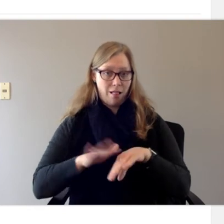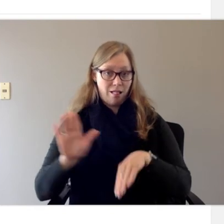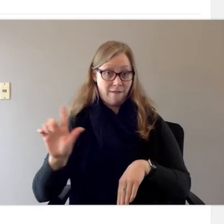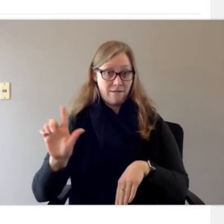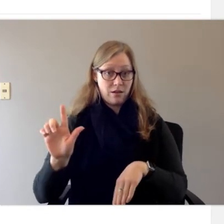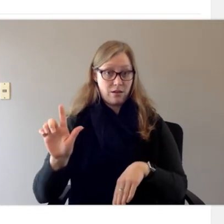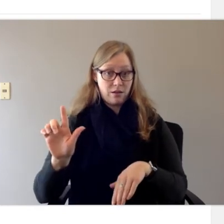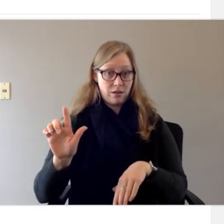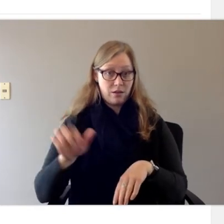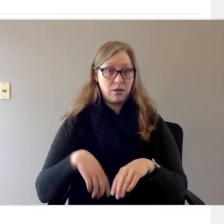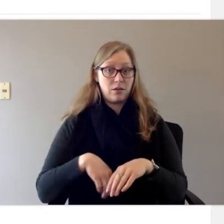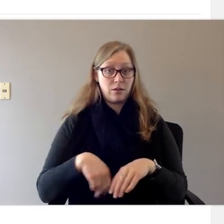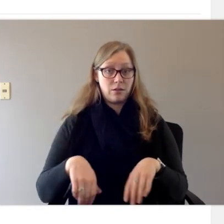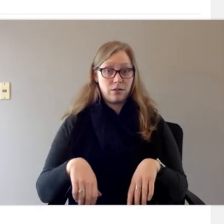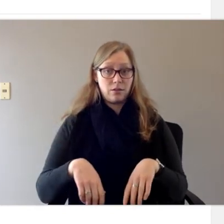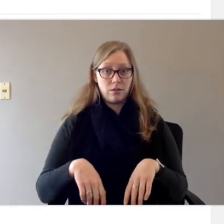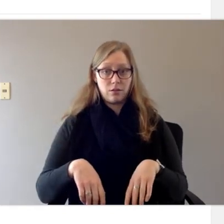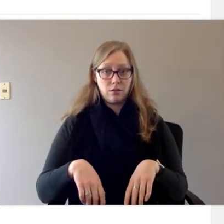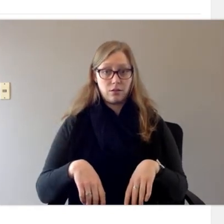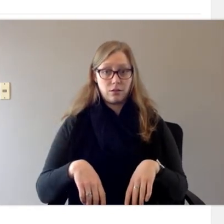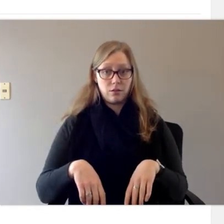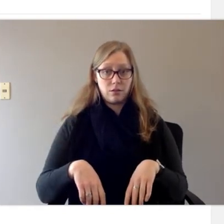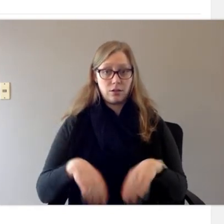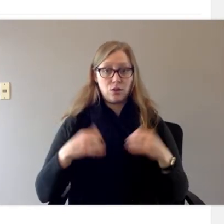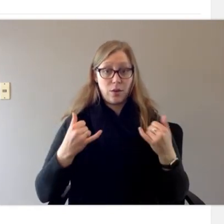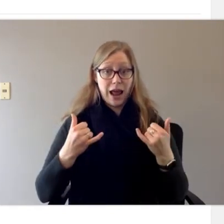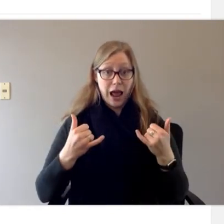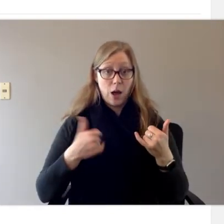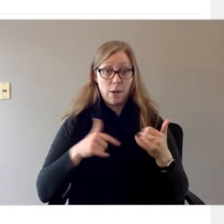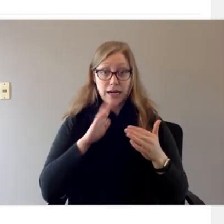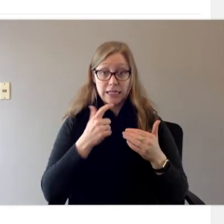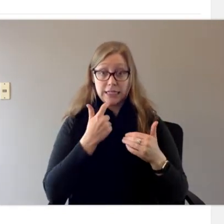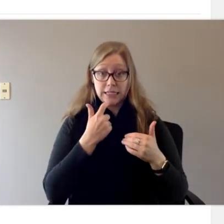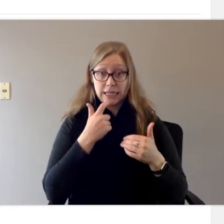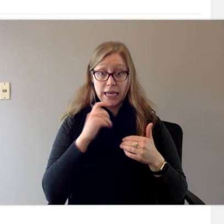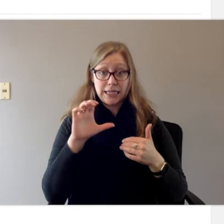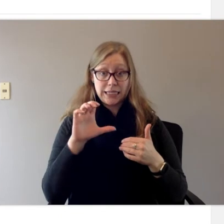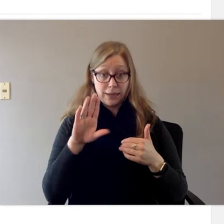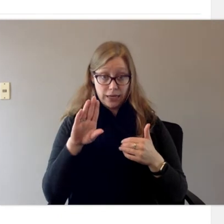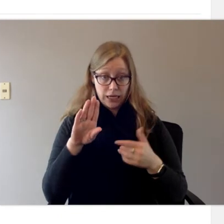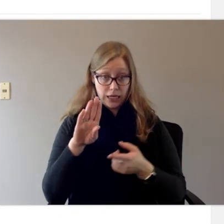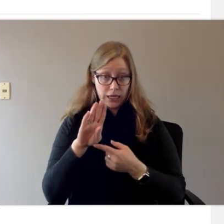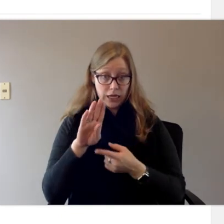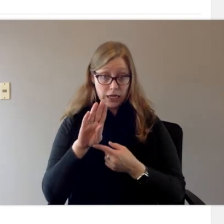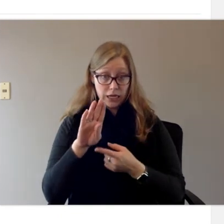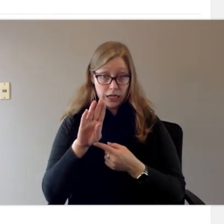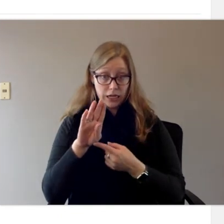AC last time was congruent to DC. So now I'm going to go CB